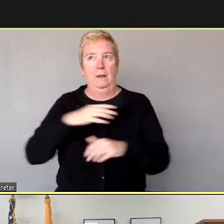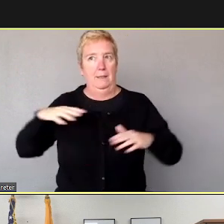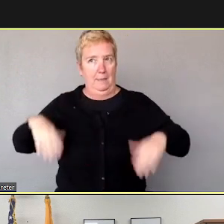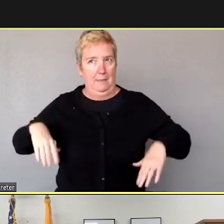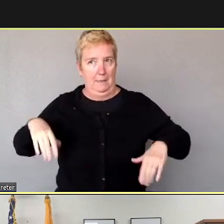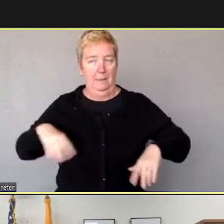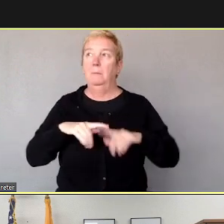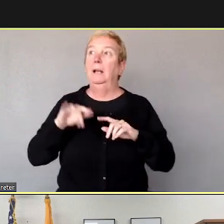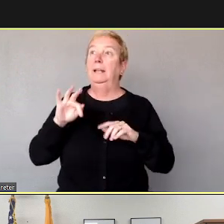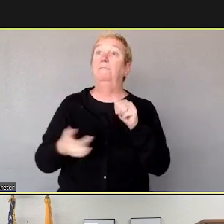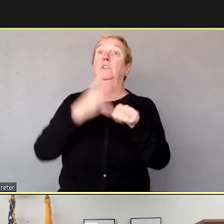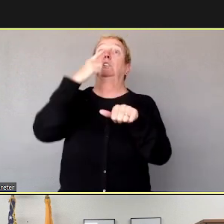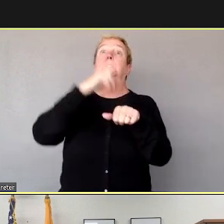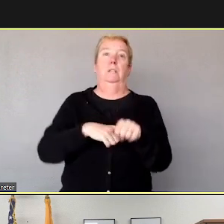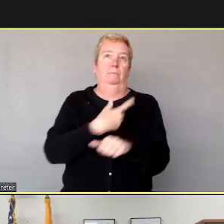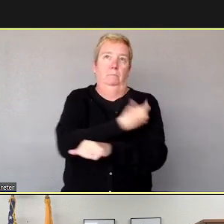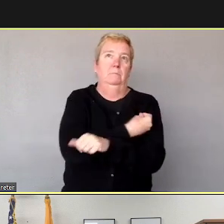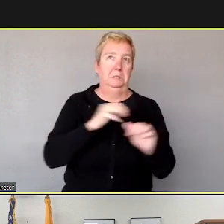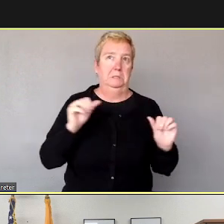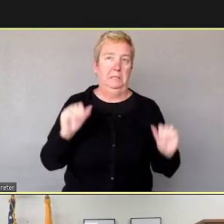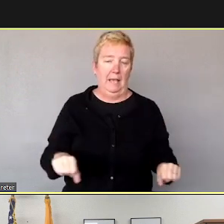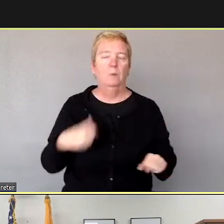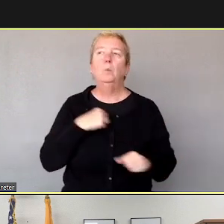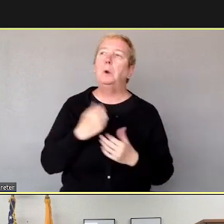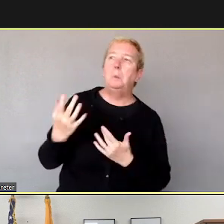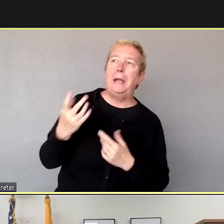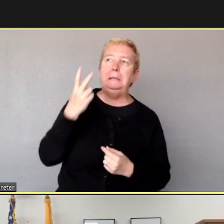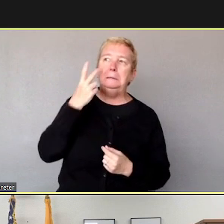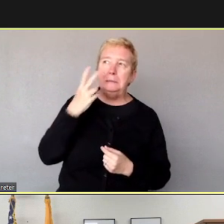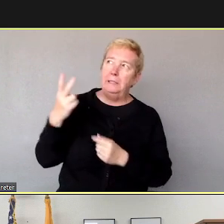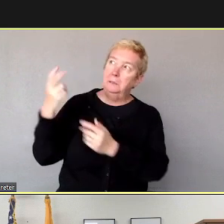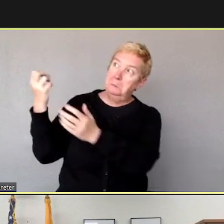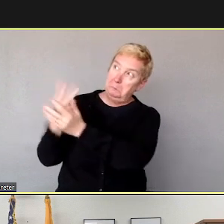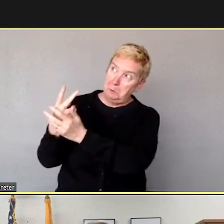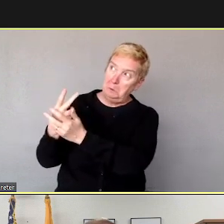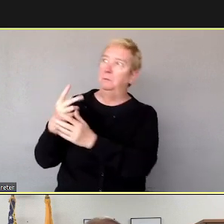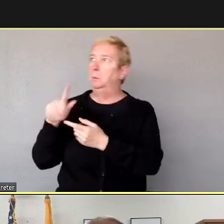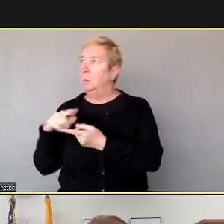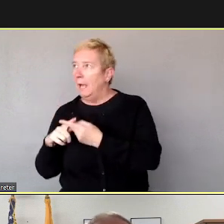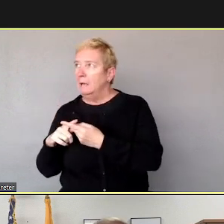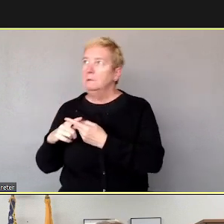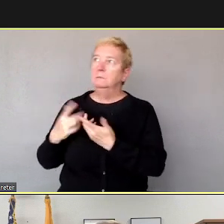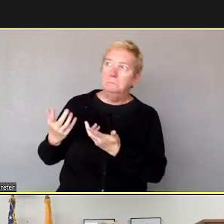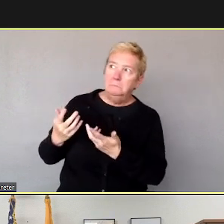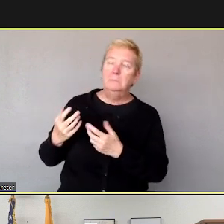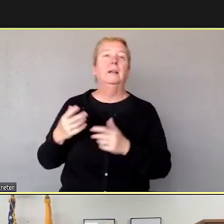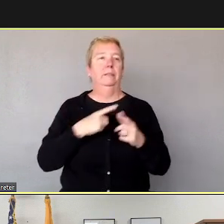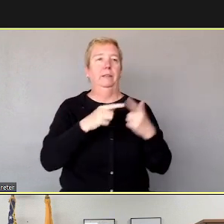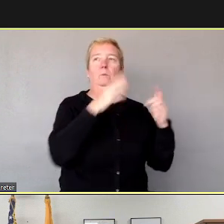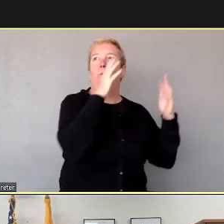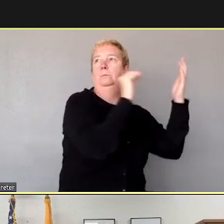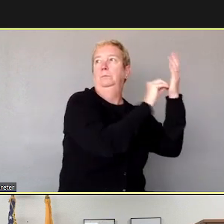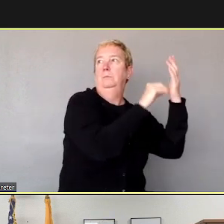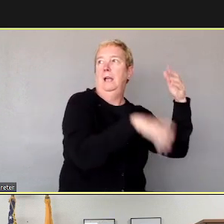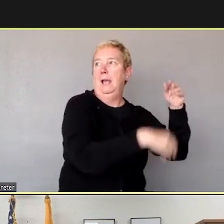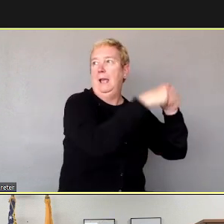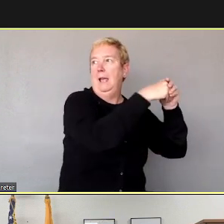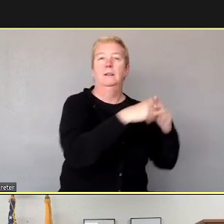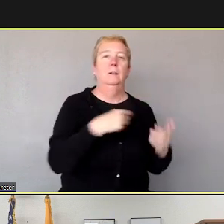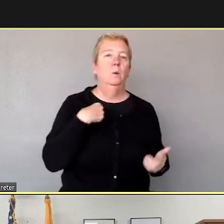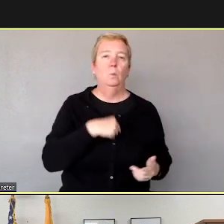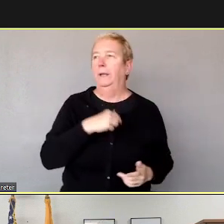we're waiting on some of those additional approvals that probably will be coming. We don't need to know that now,